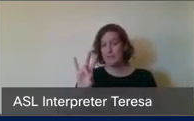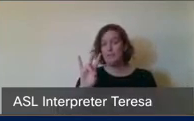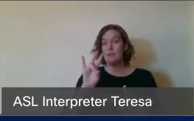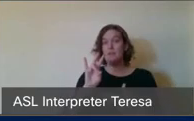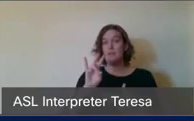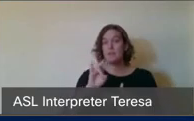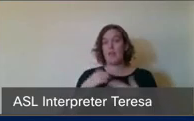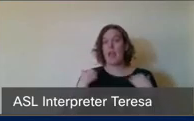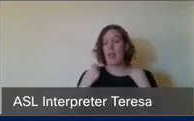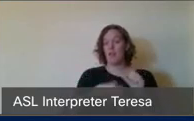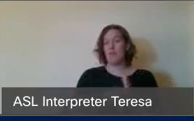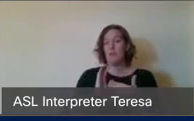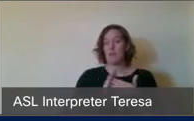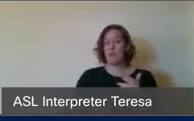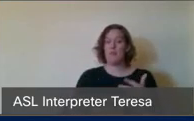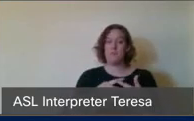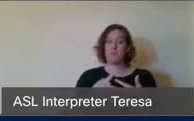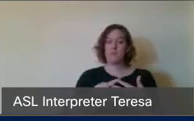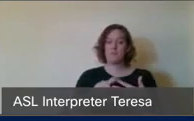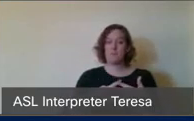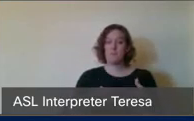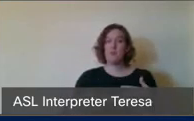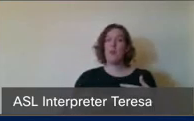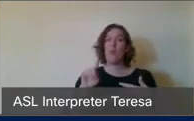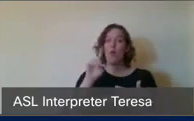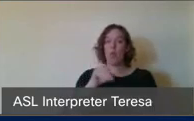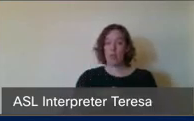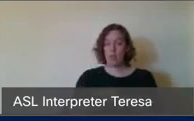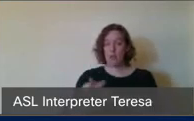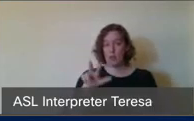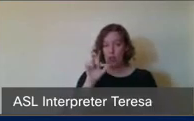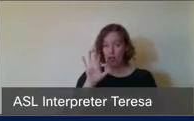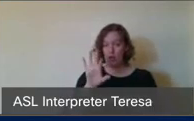1,447 health reviews completed. In FY19, there was